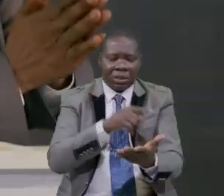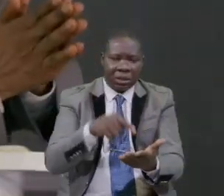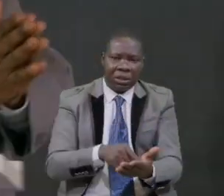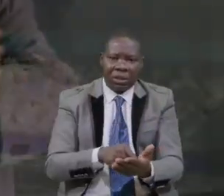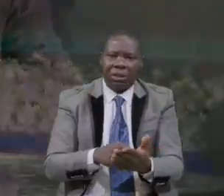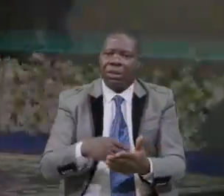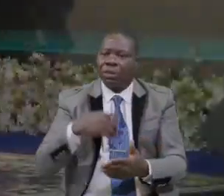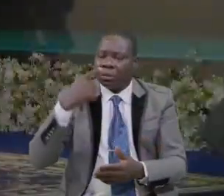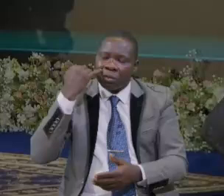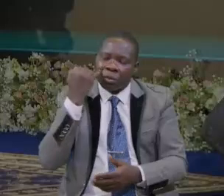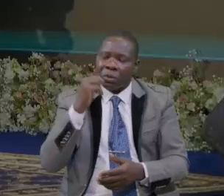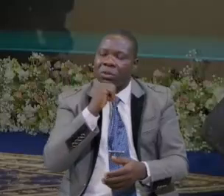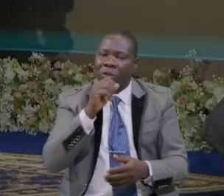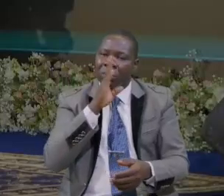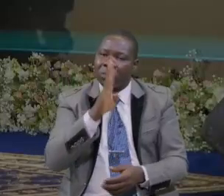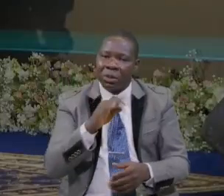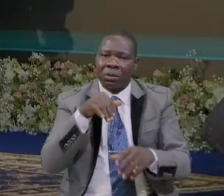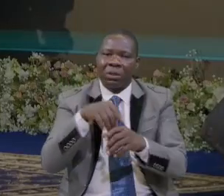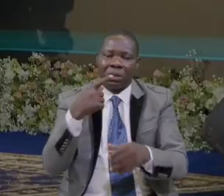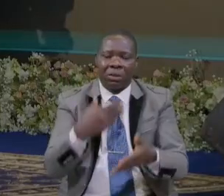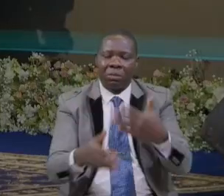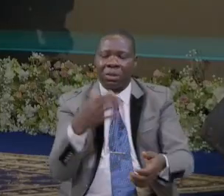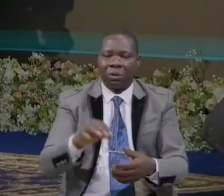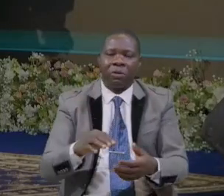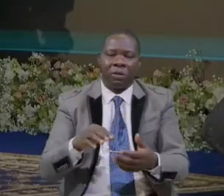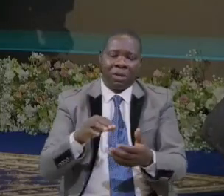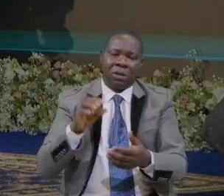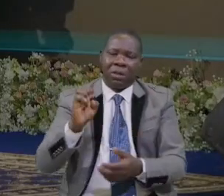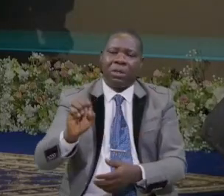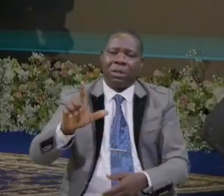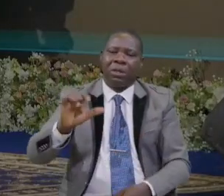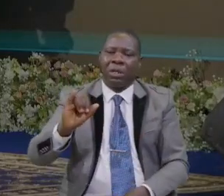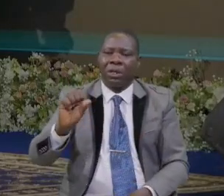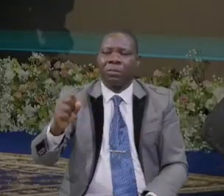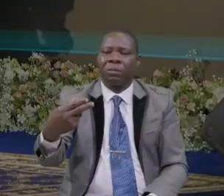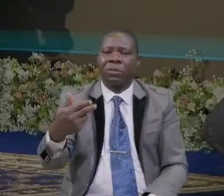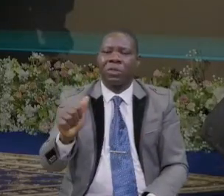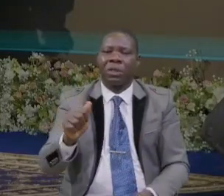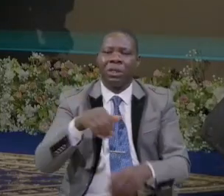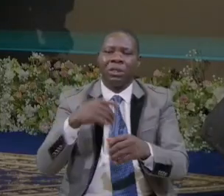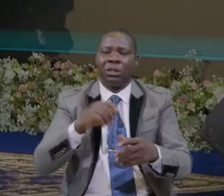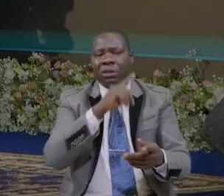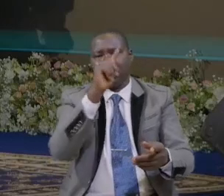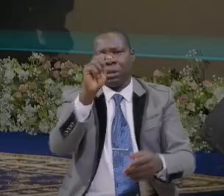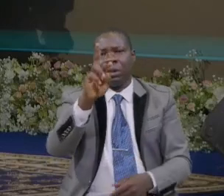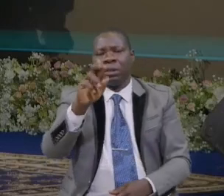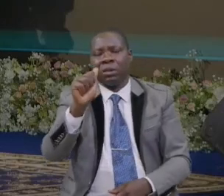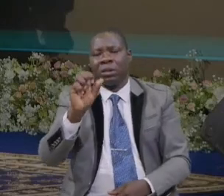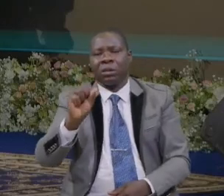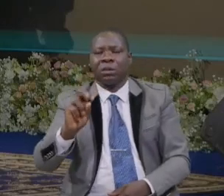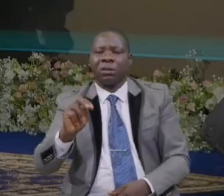In the case of Elisha, in the transformation of the nation, he